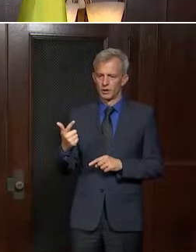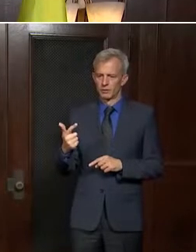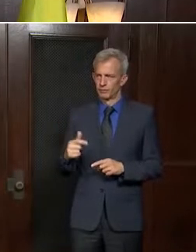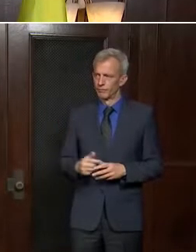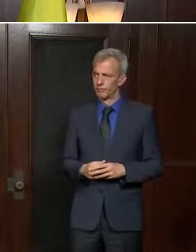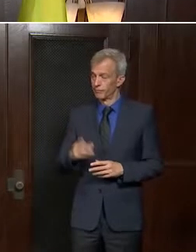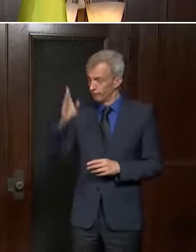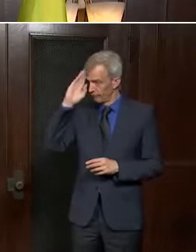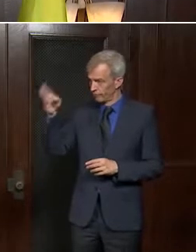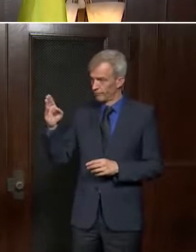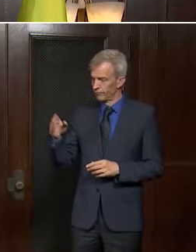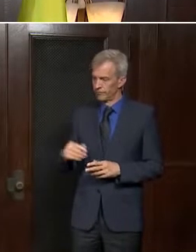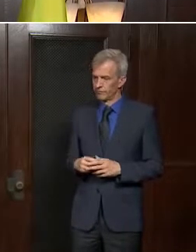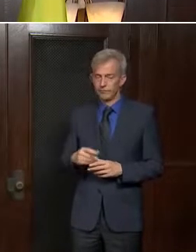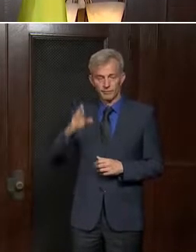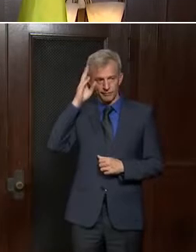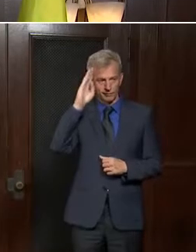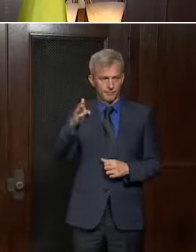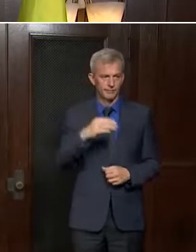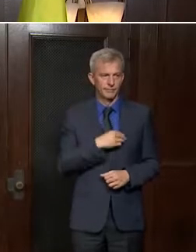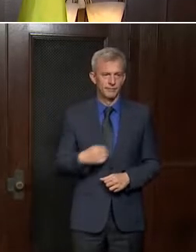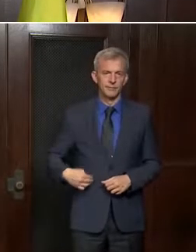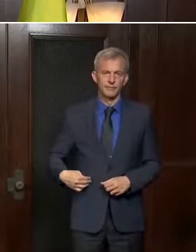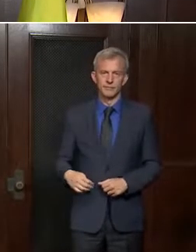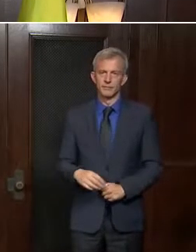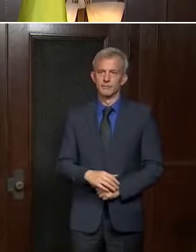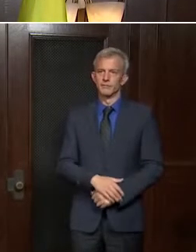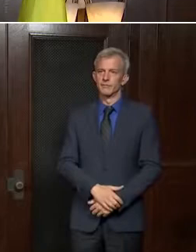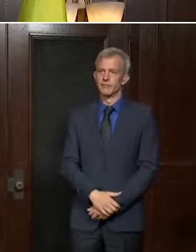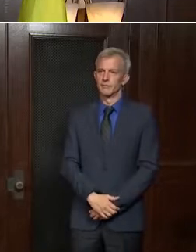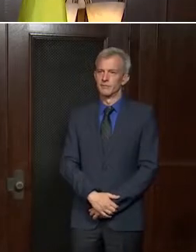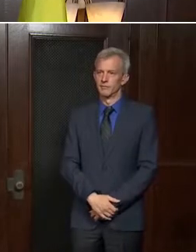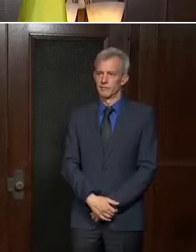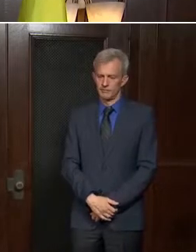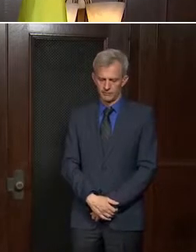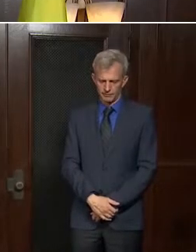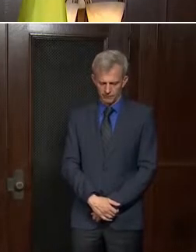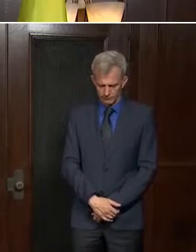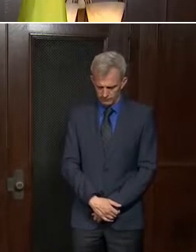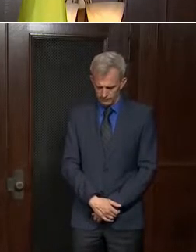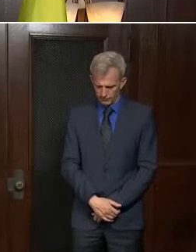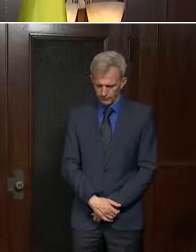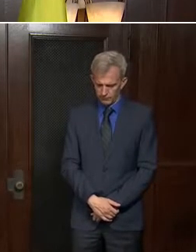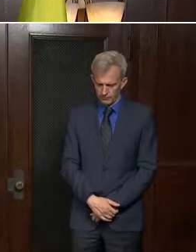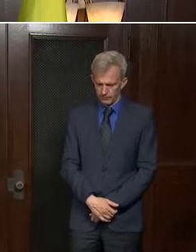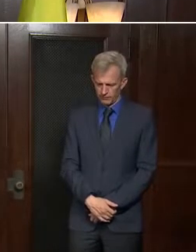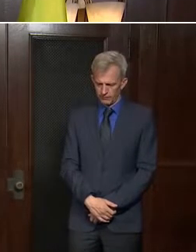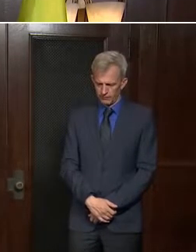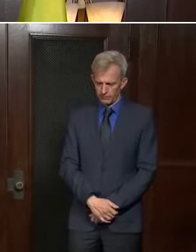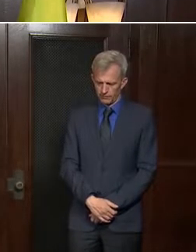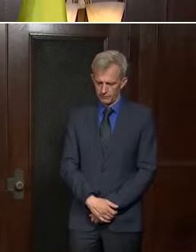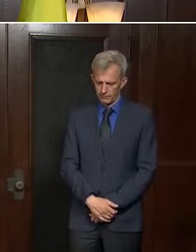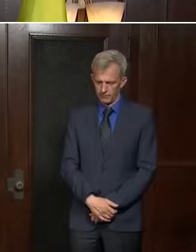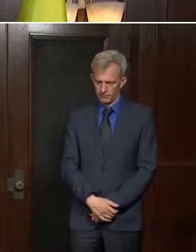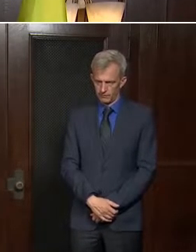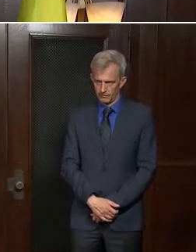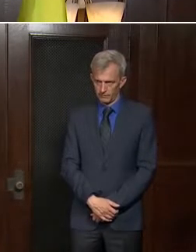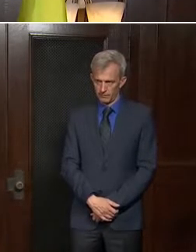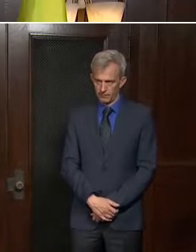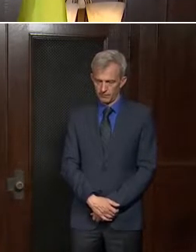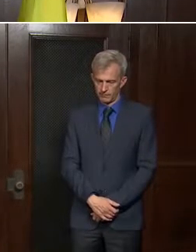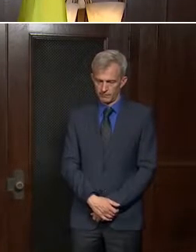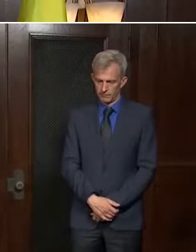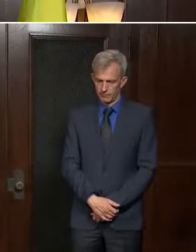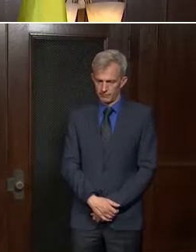Hey, Liz. Hi, Mayor. Hey, so I was wondering about the